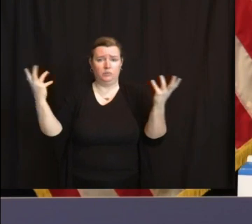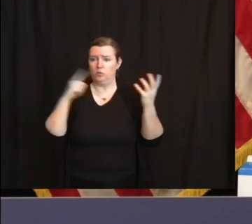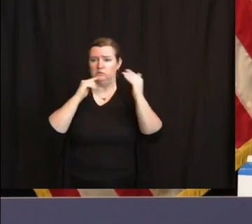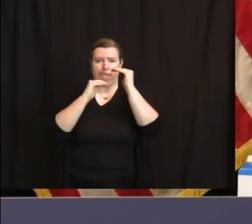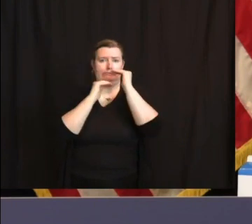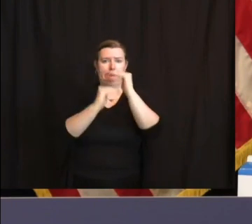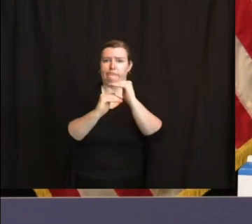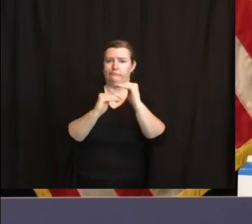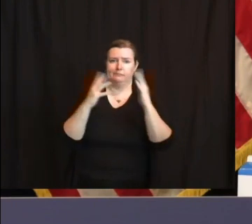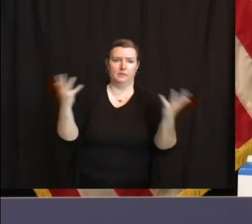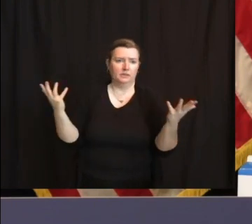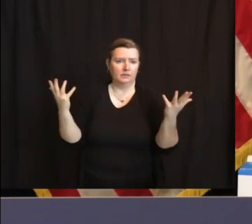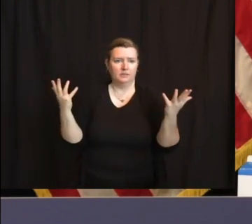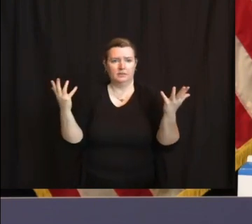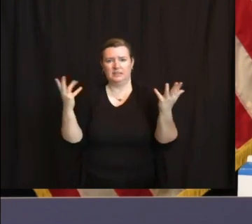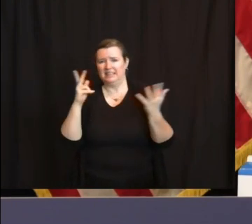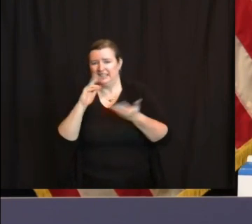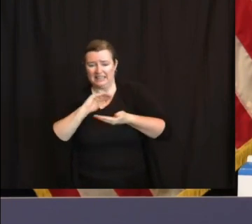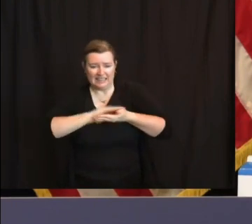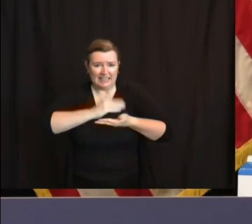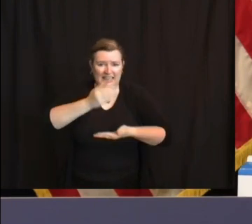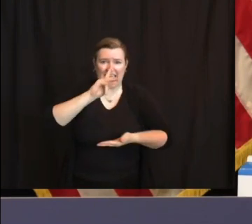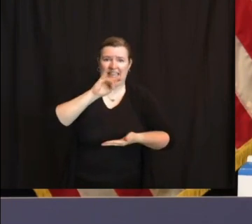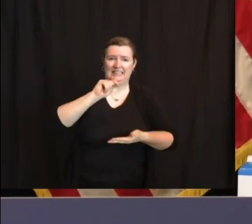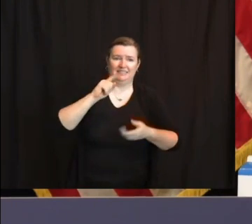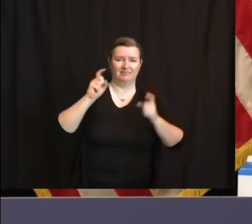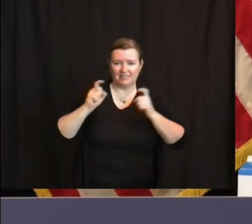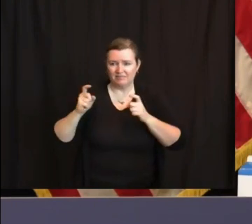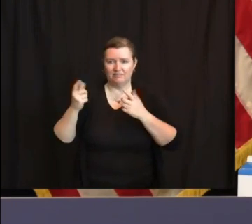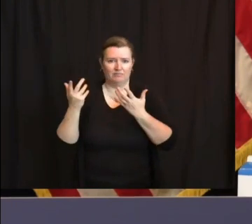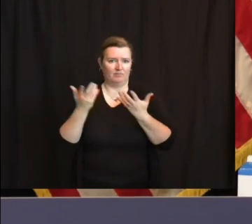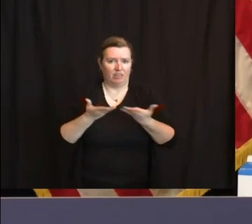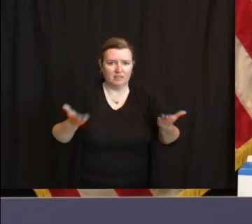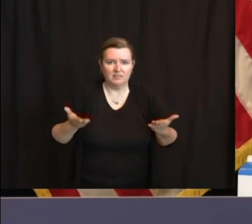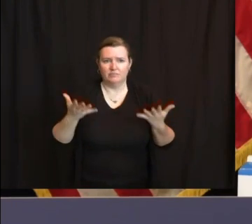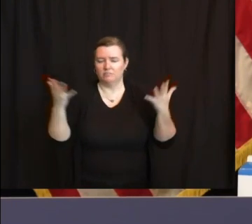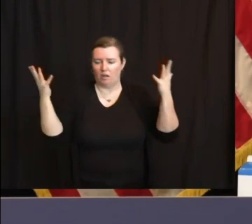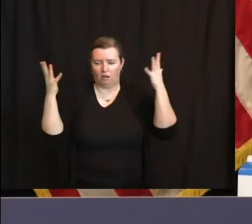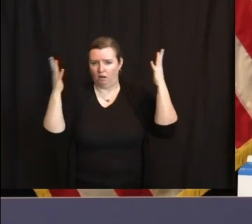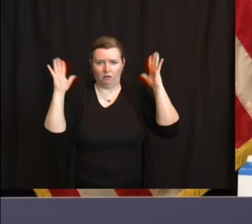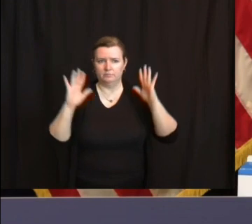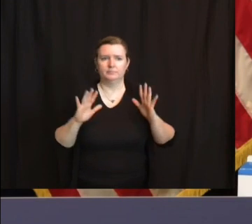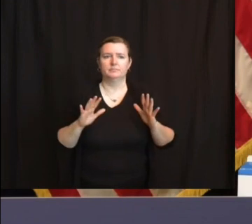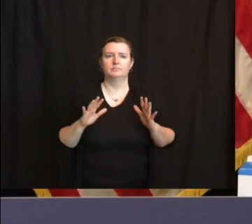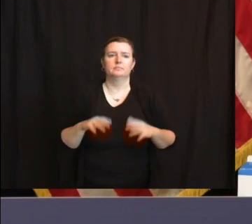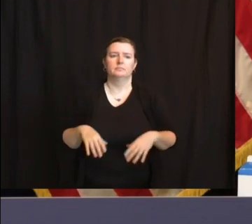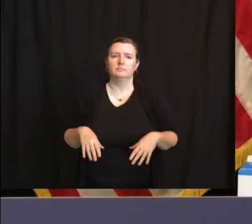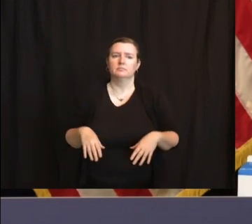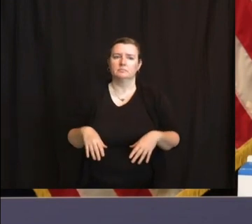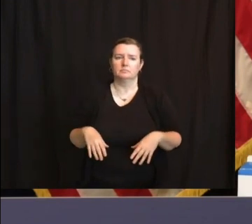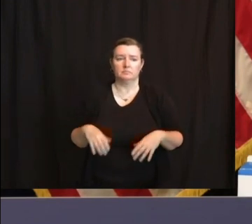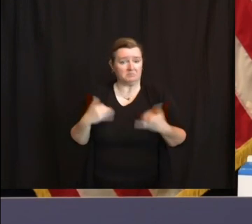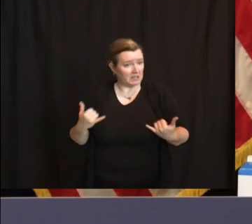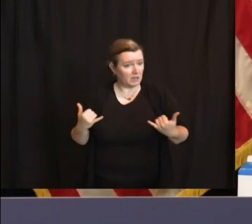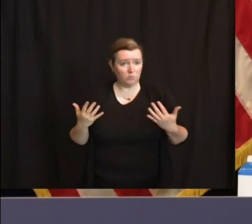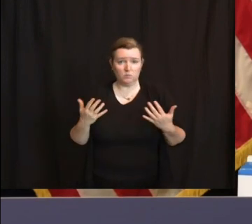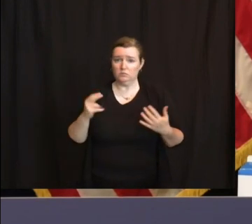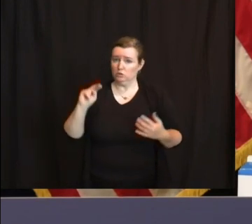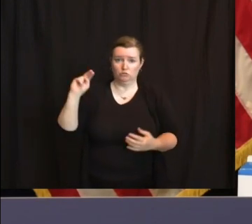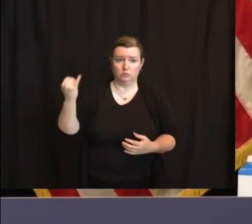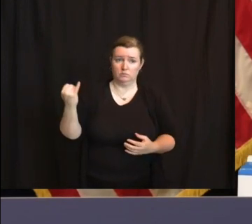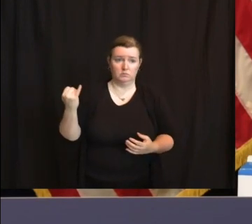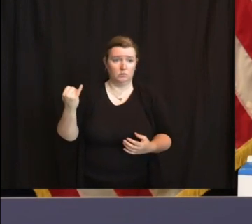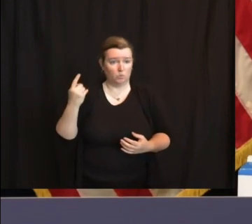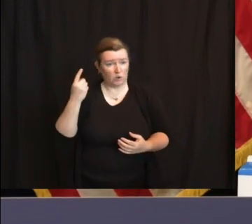and capacity. We have now cobbled it together such that we're among the most tested states in